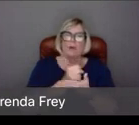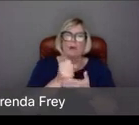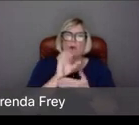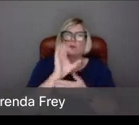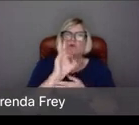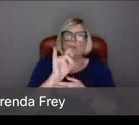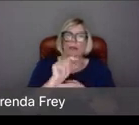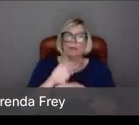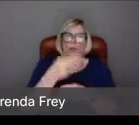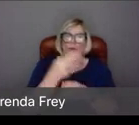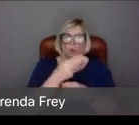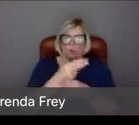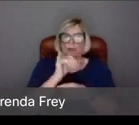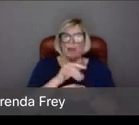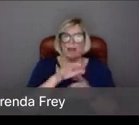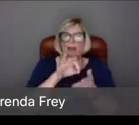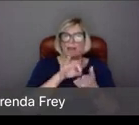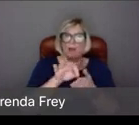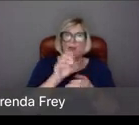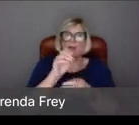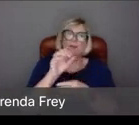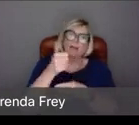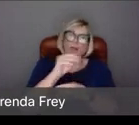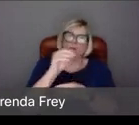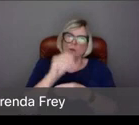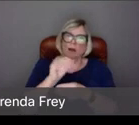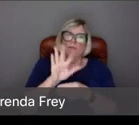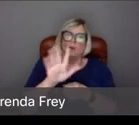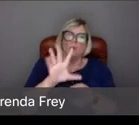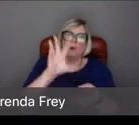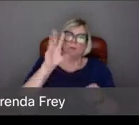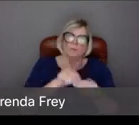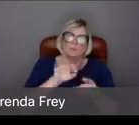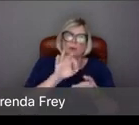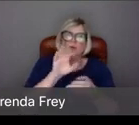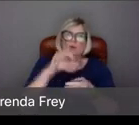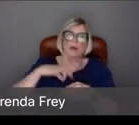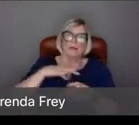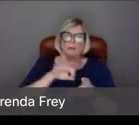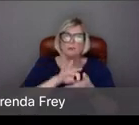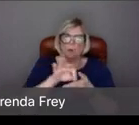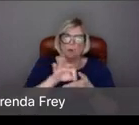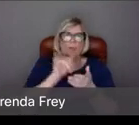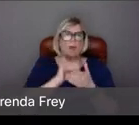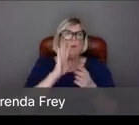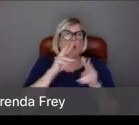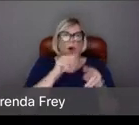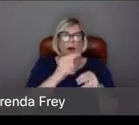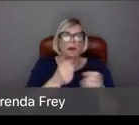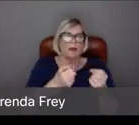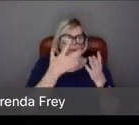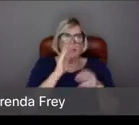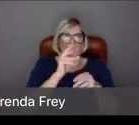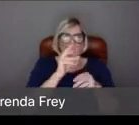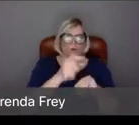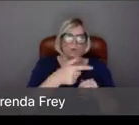for 10% of your score, or of what's considered in your score. This is going to look at the number of banks you have accounts with,